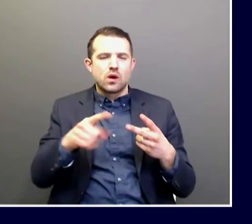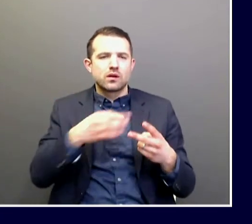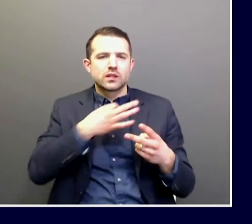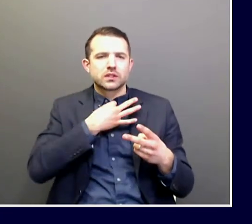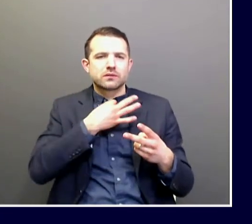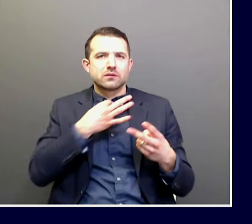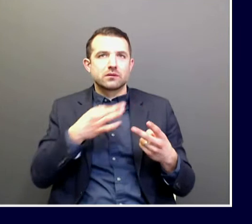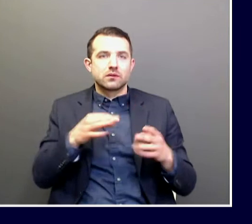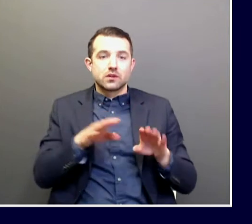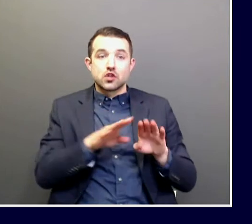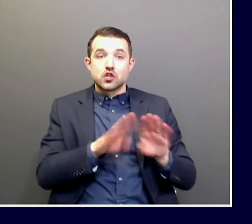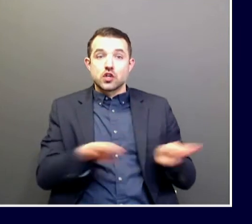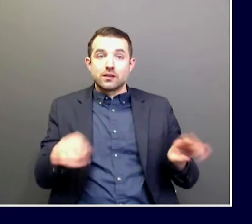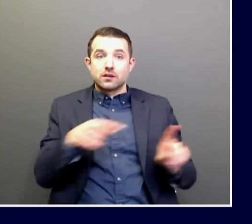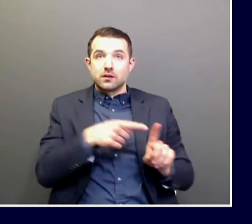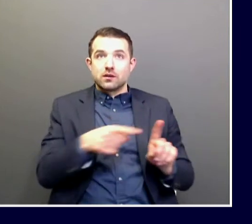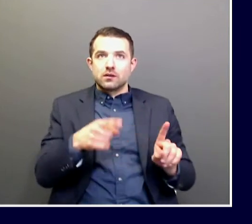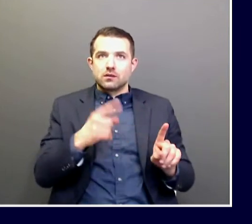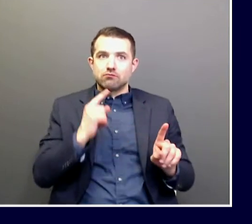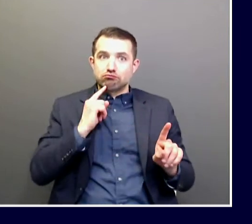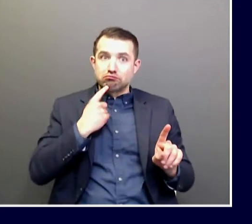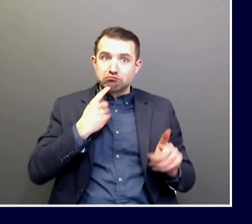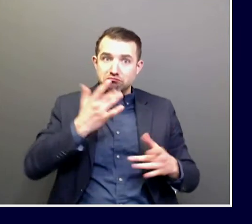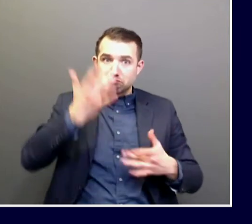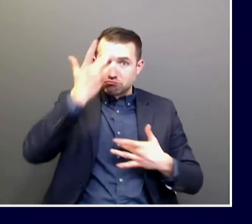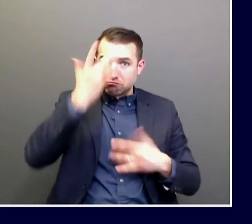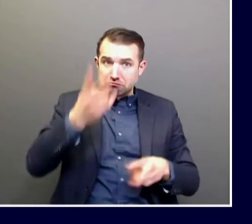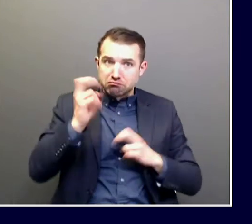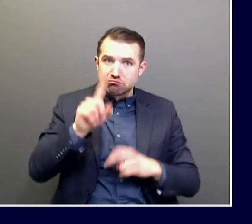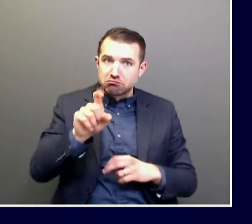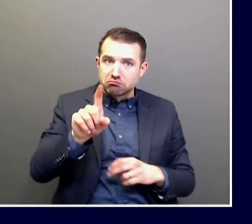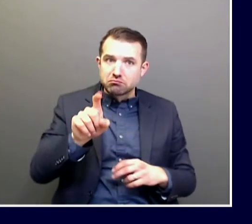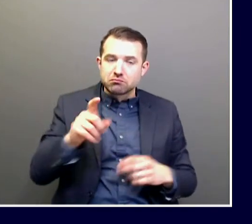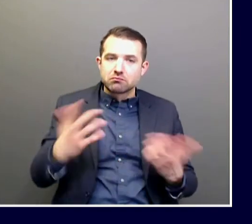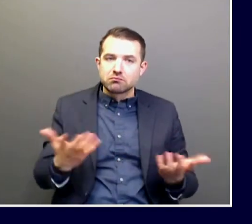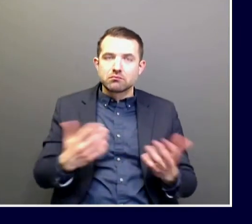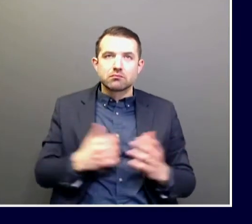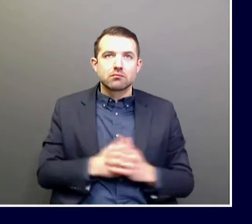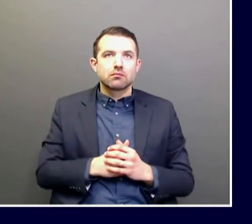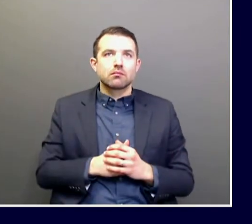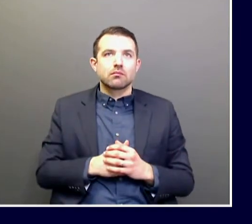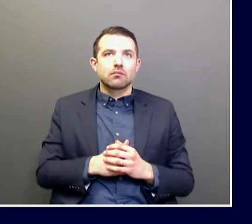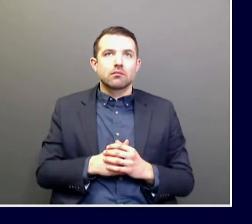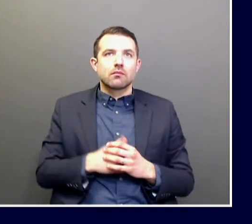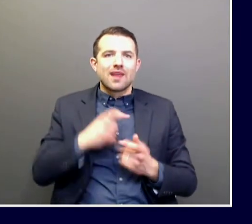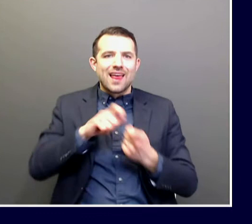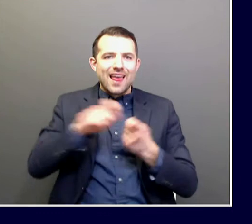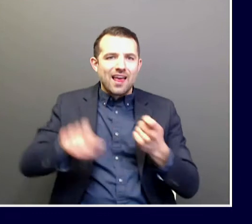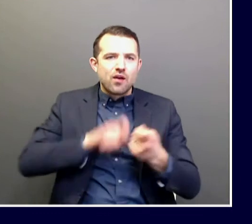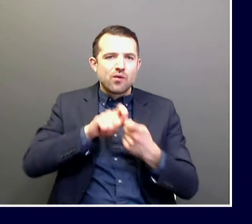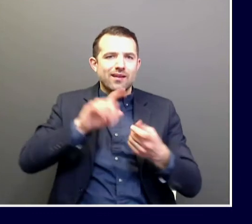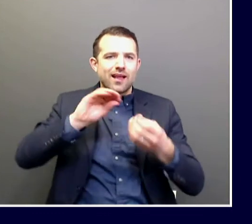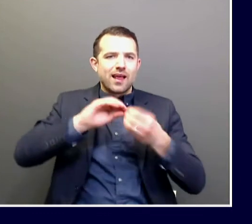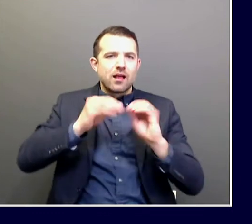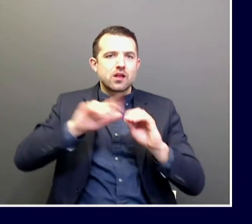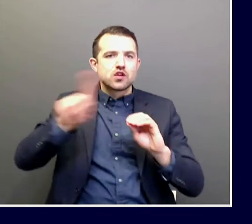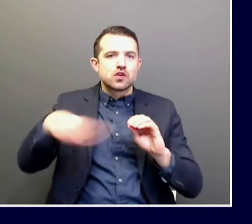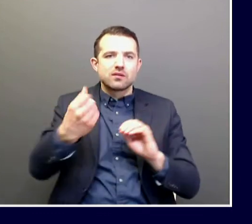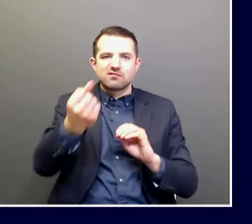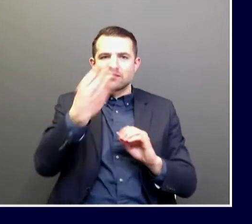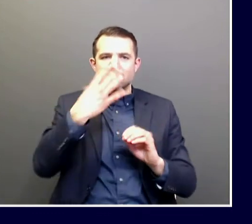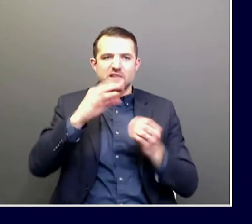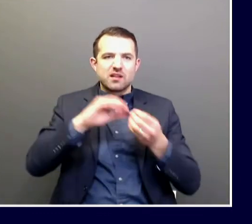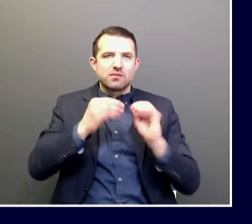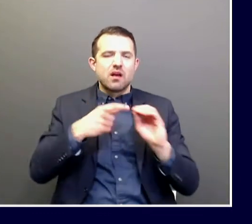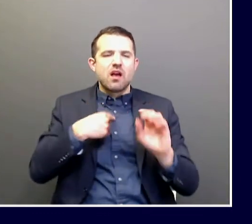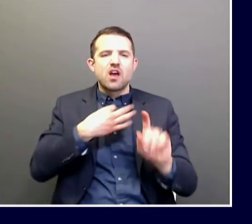some numbers in that youth report that I think might be a little bit, I think they're accurate. I just think they might be a little bit confusing in trying to explain how severe